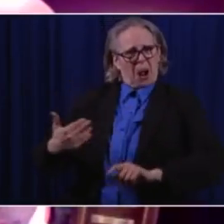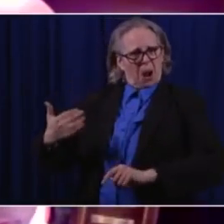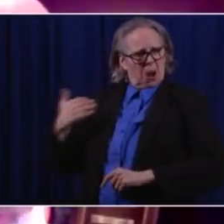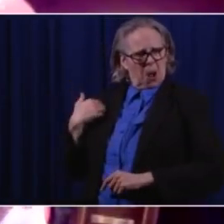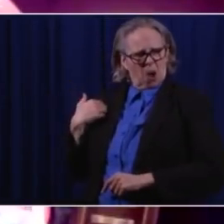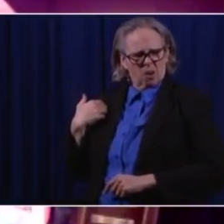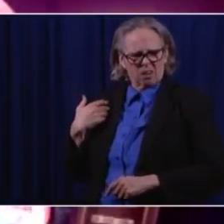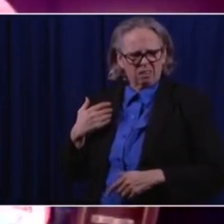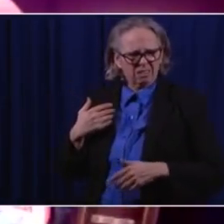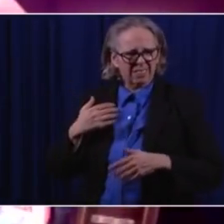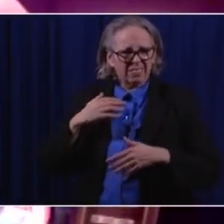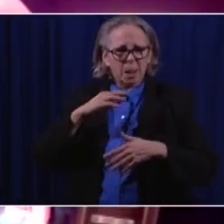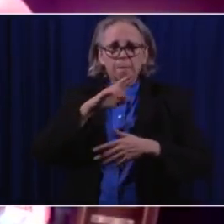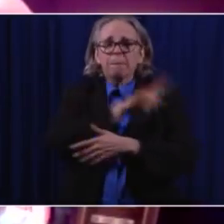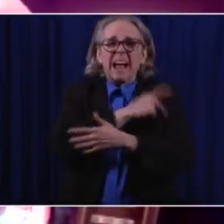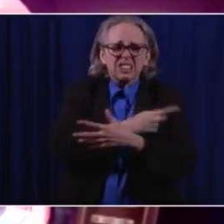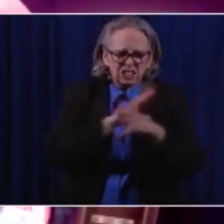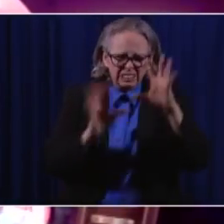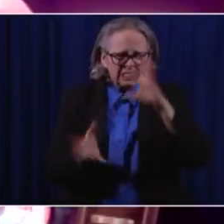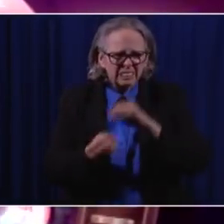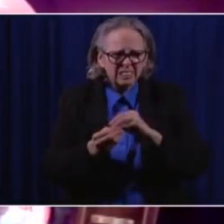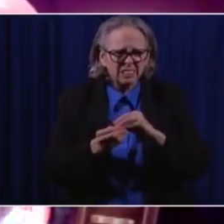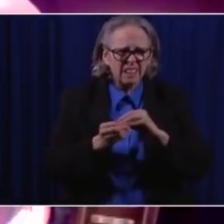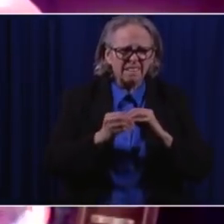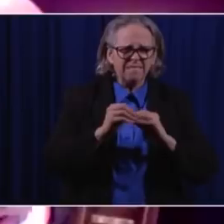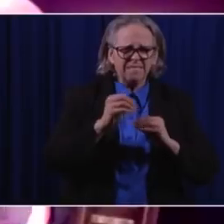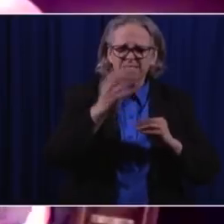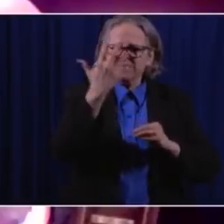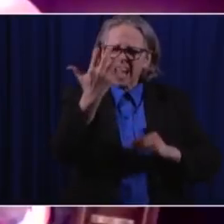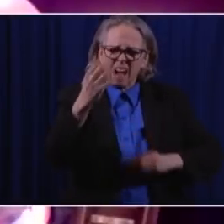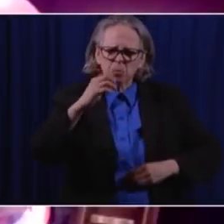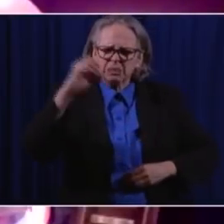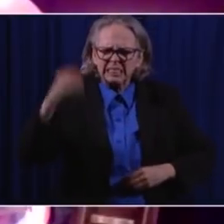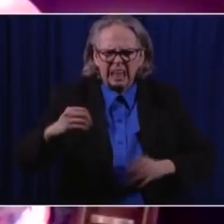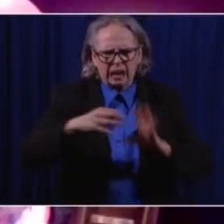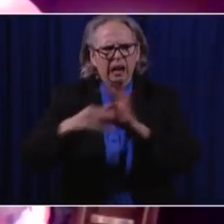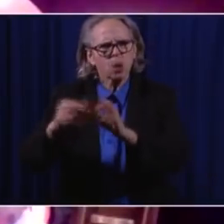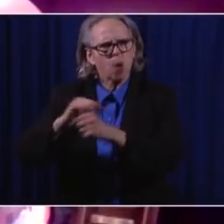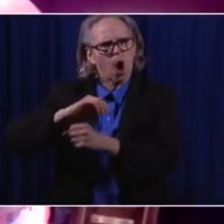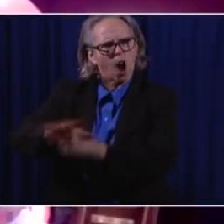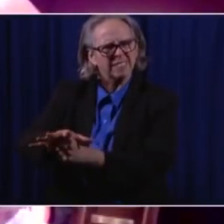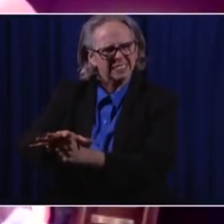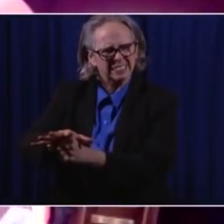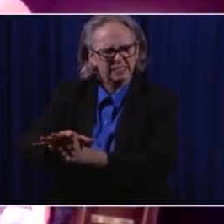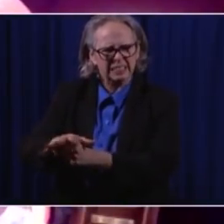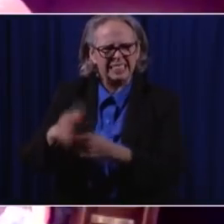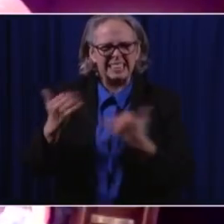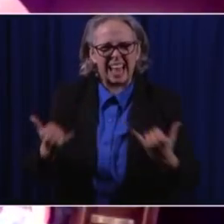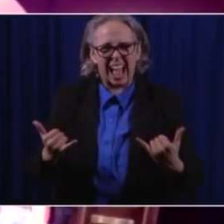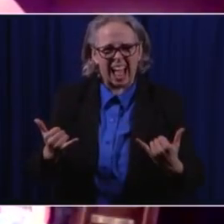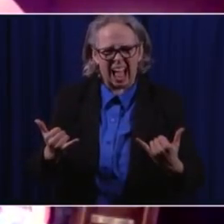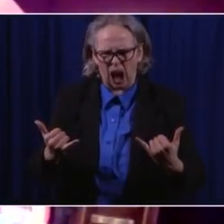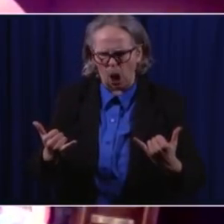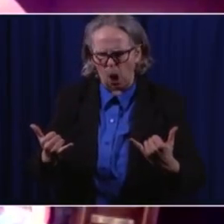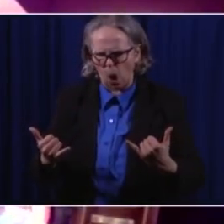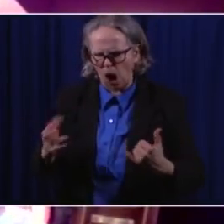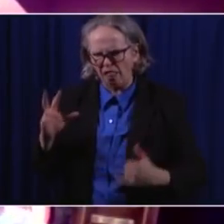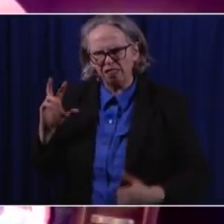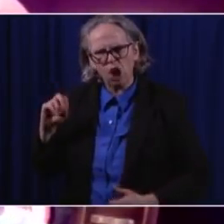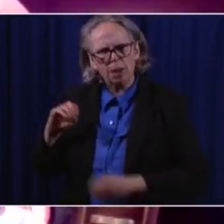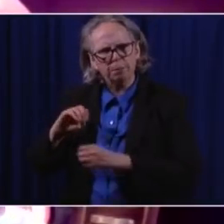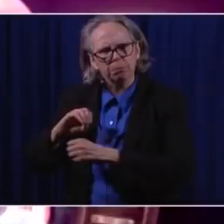COVID positive. Now we're at 30%. And that has moved extremely quickly. We typically